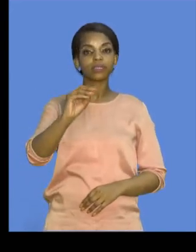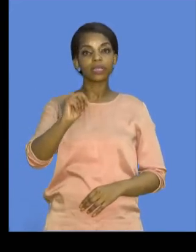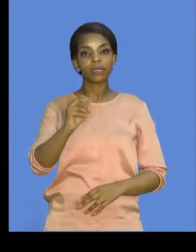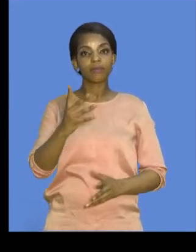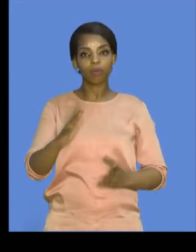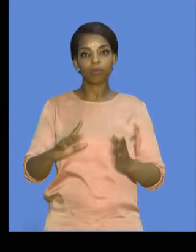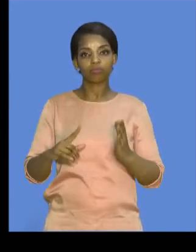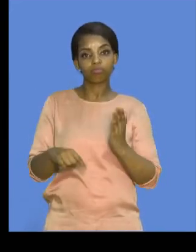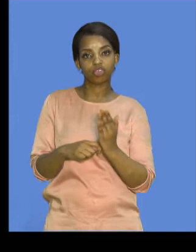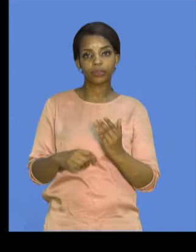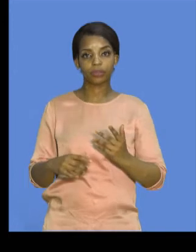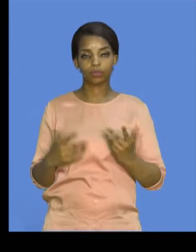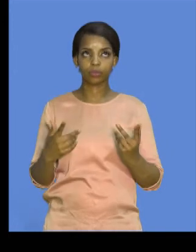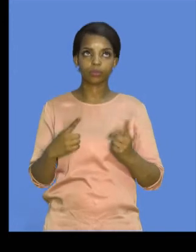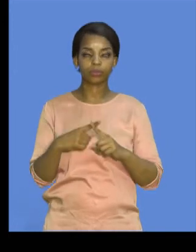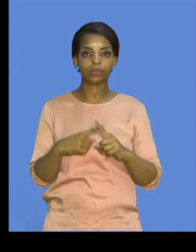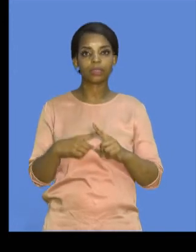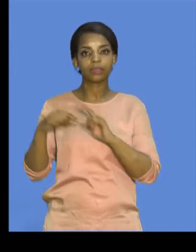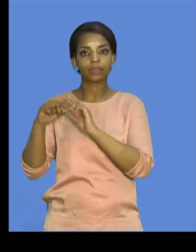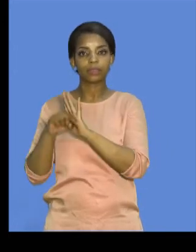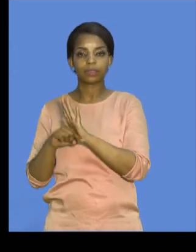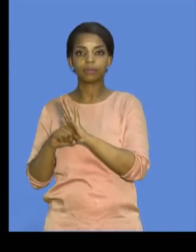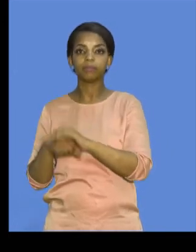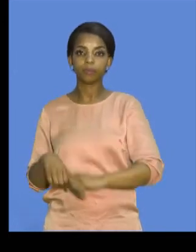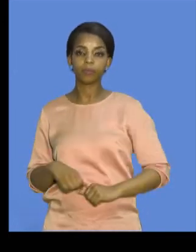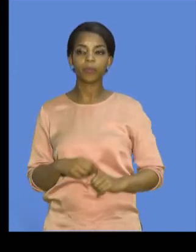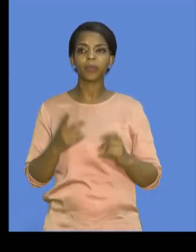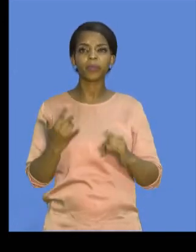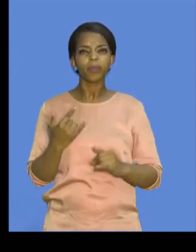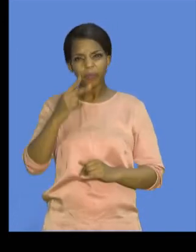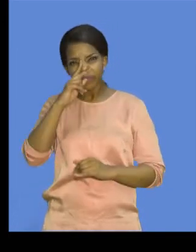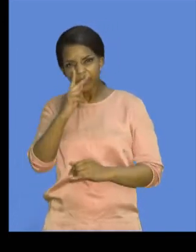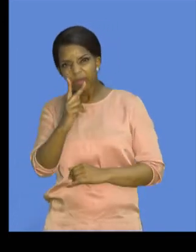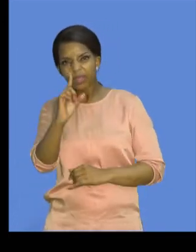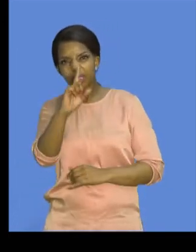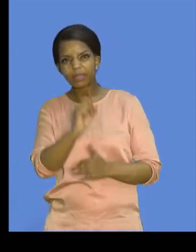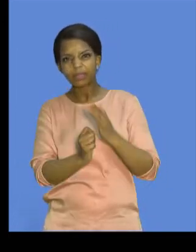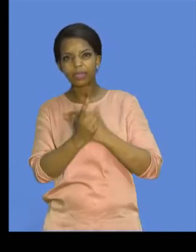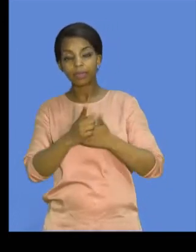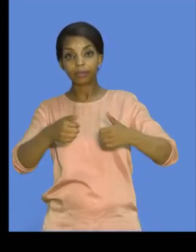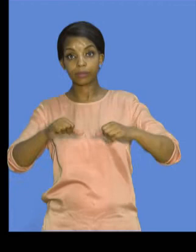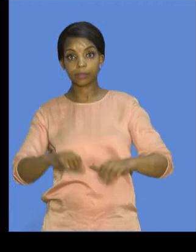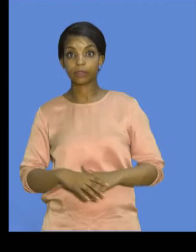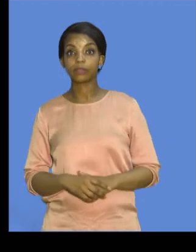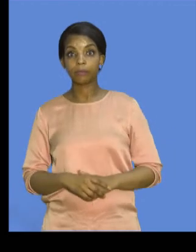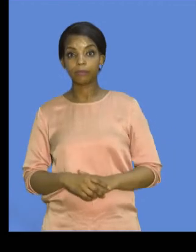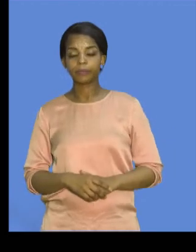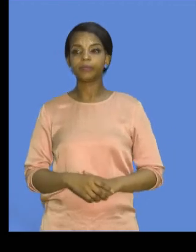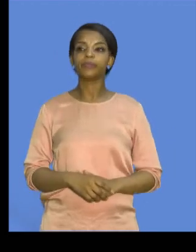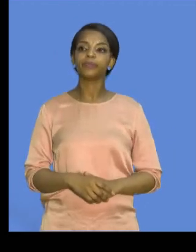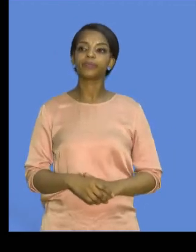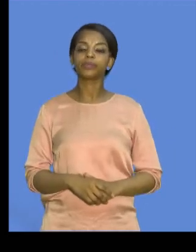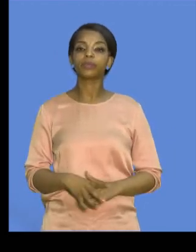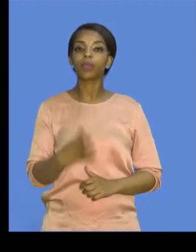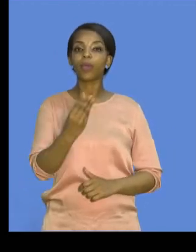objects are attracted to each other and touch. Predict what happens next. Right. Now, we've got two